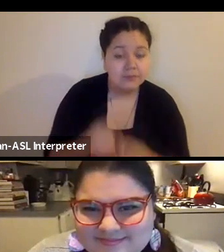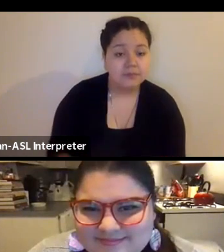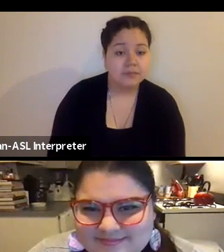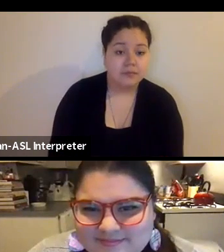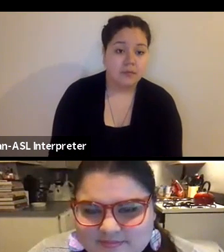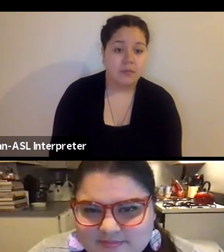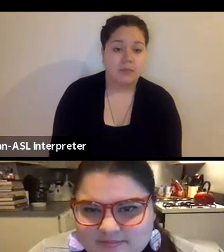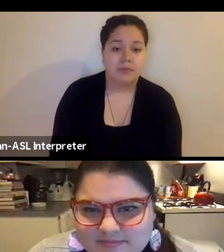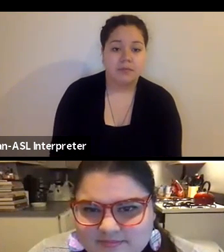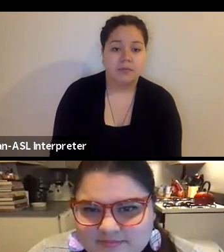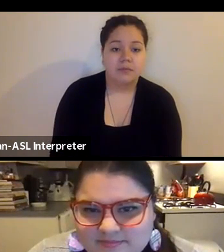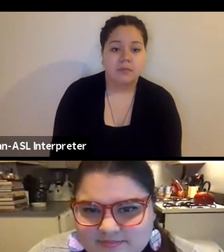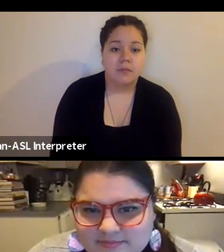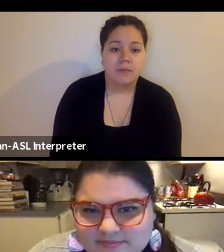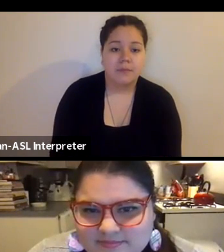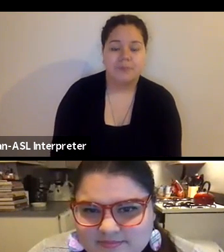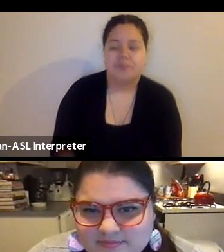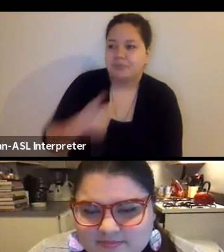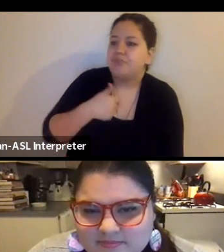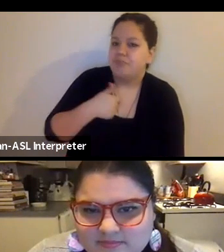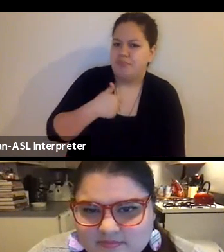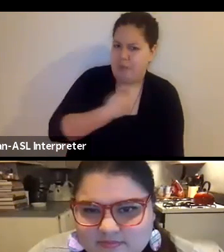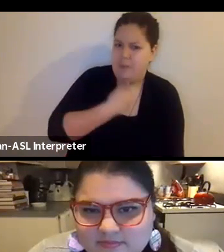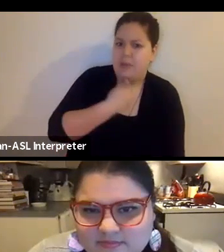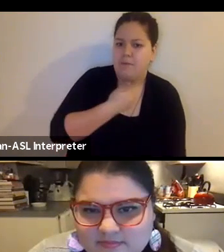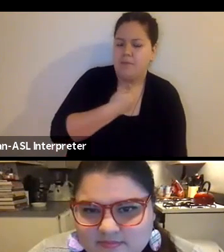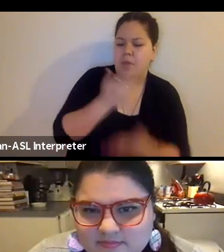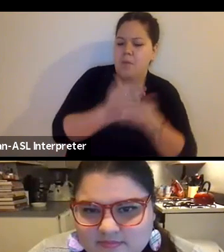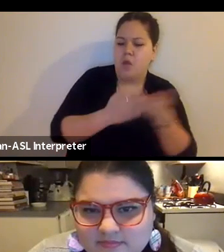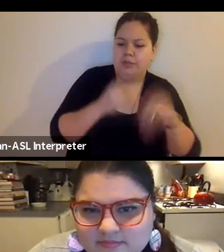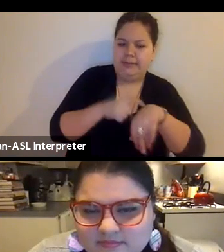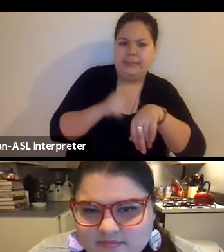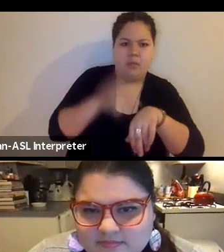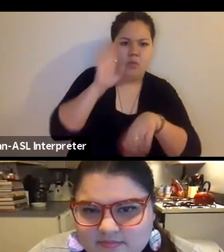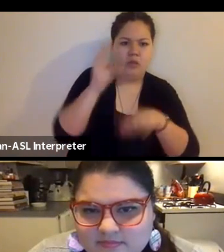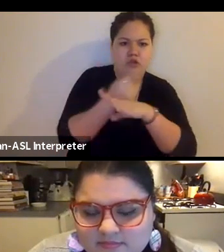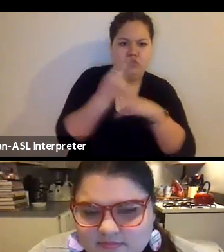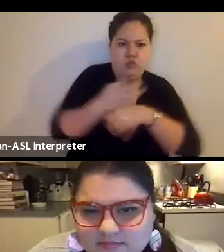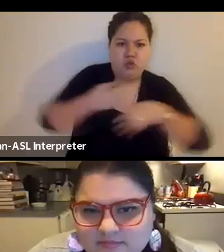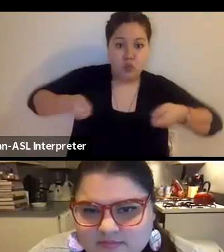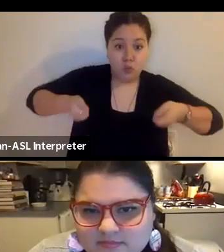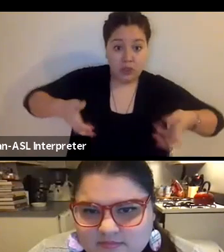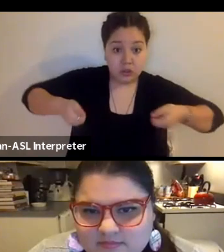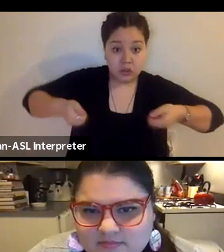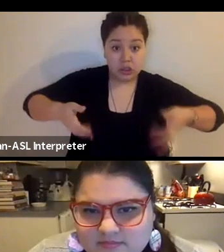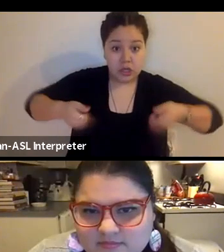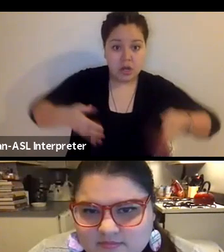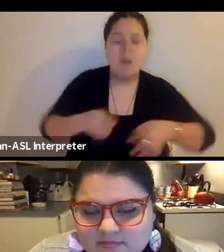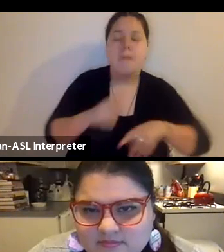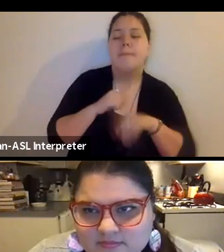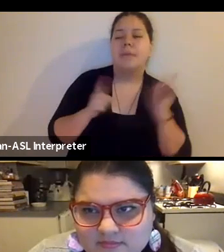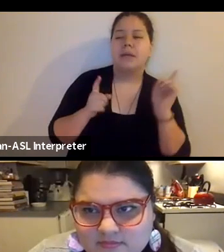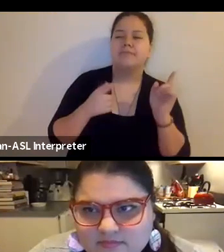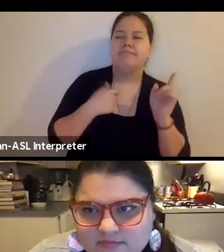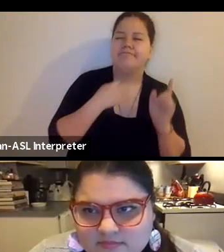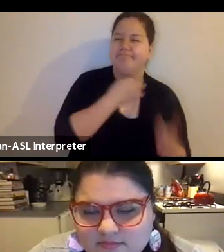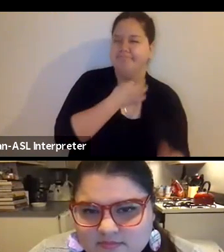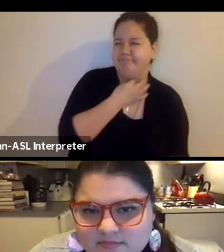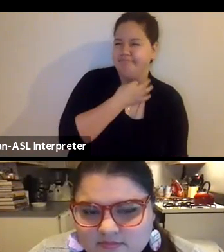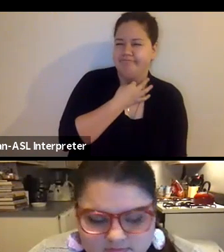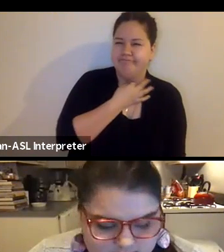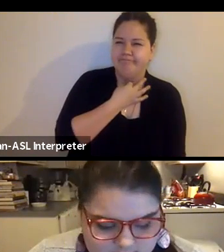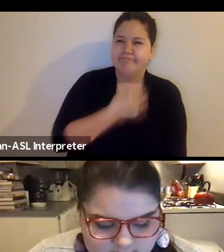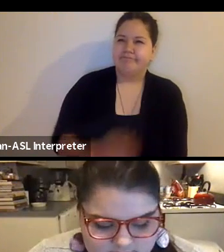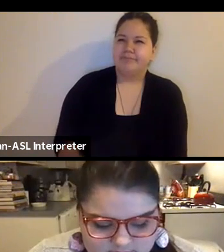I am a part-time wheelchair user, and I've been really curious about how I would